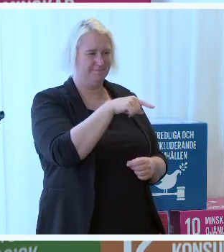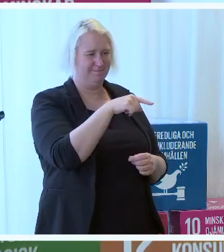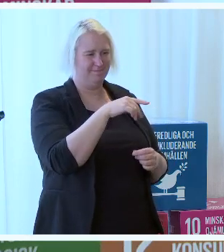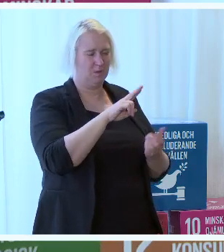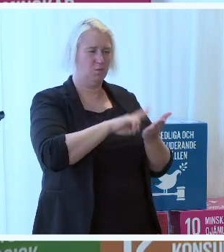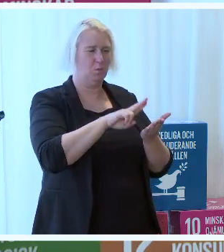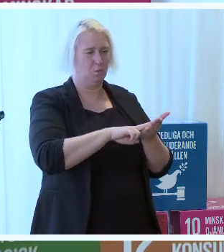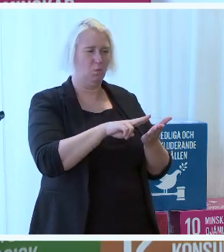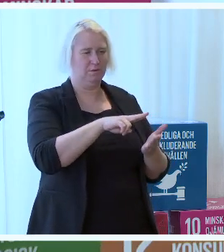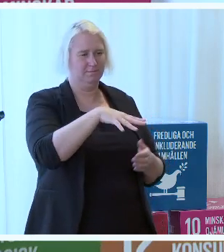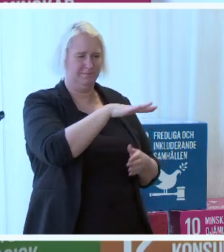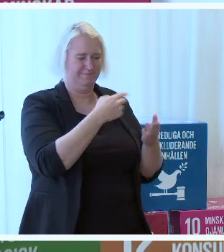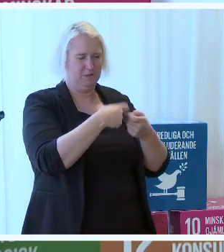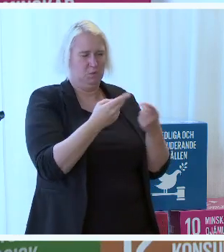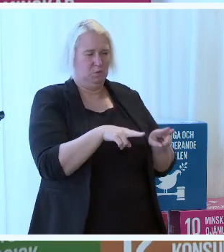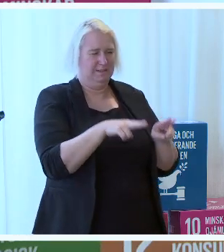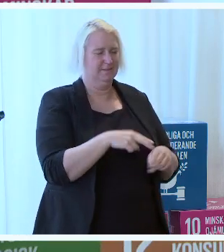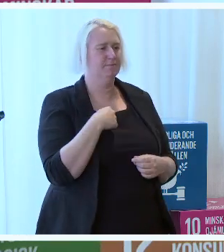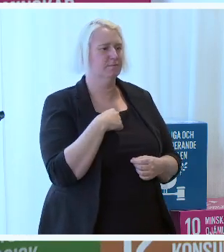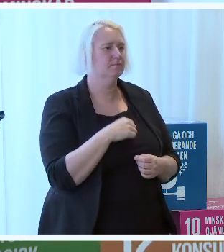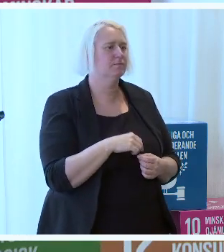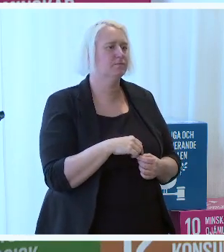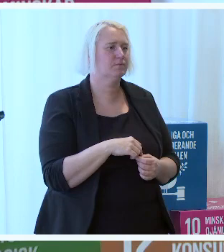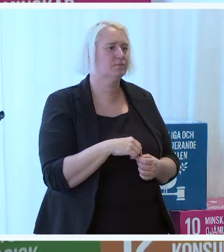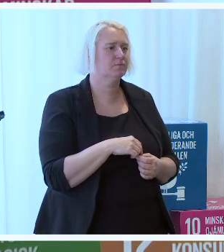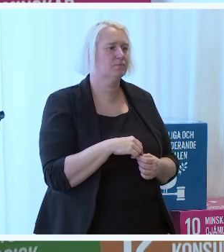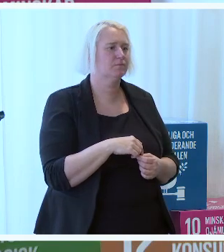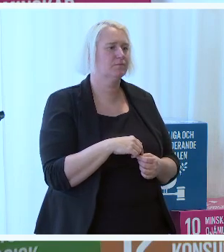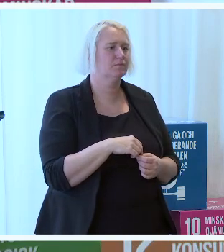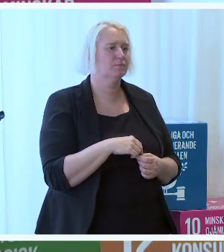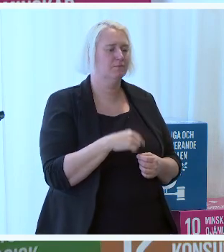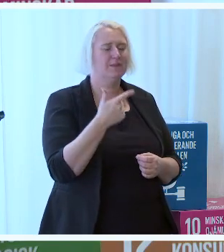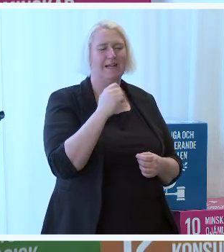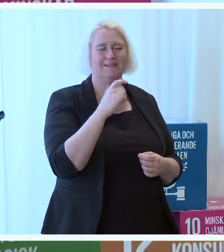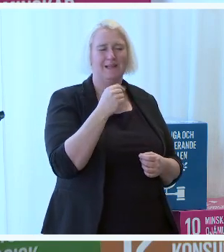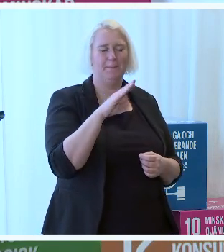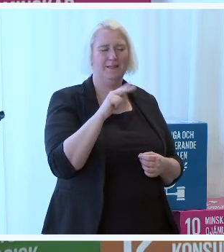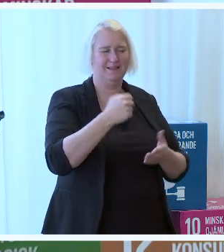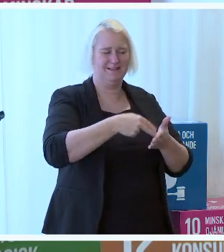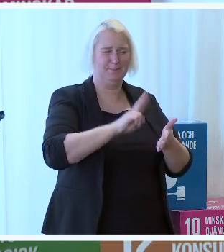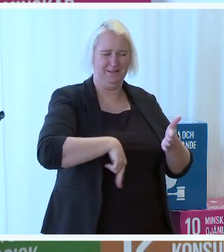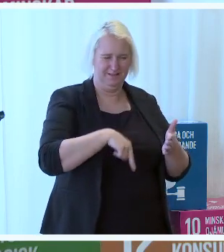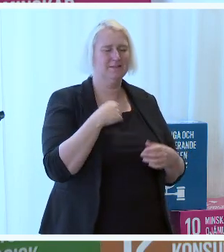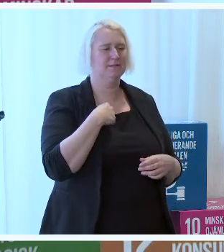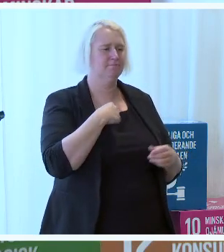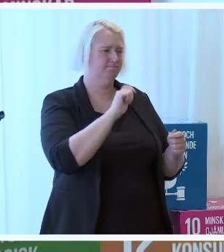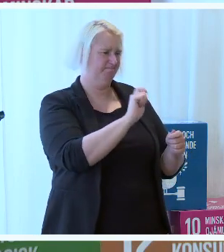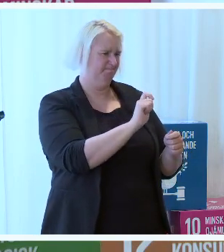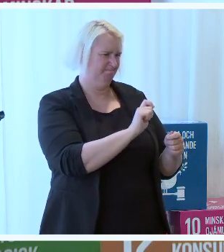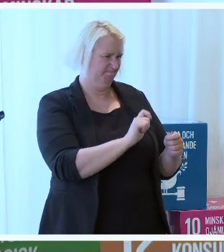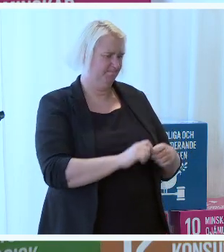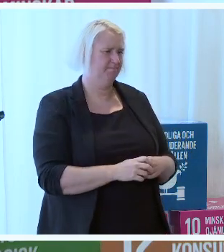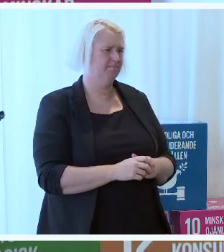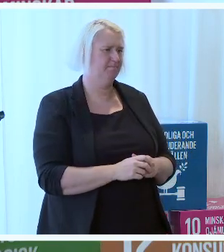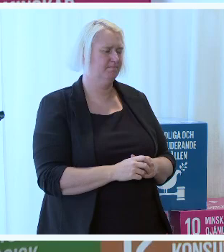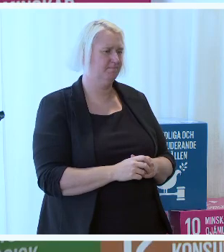children and wrote a will through the government, not through the social system or not through the religious system,